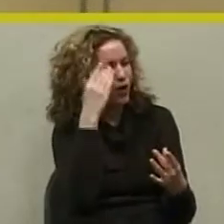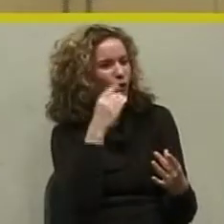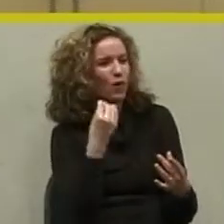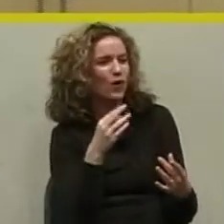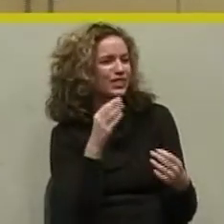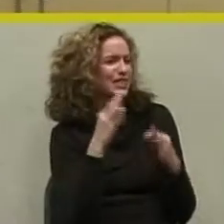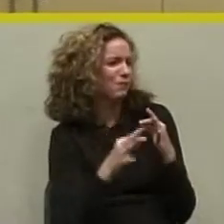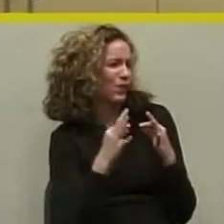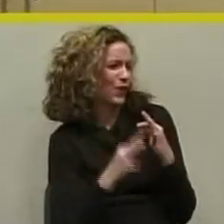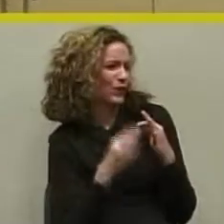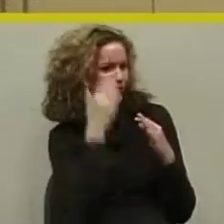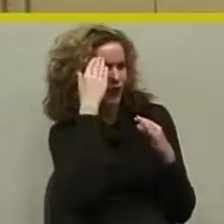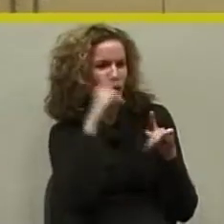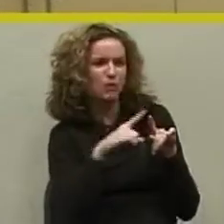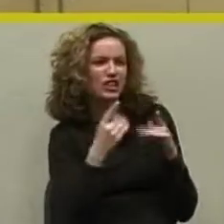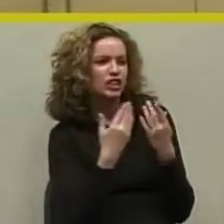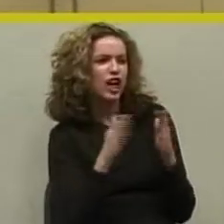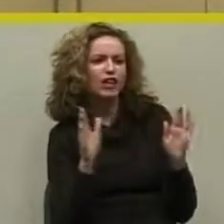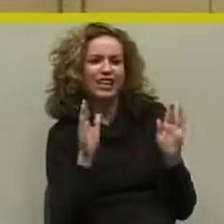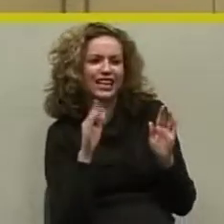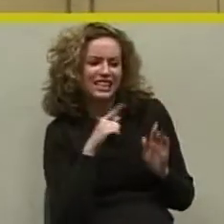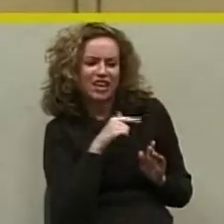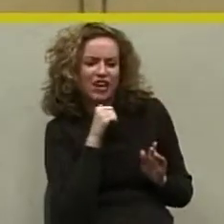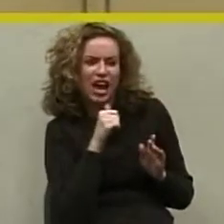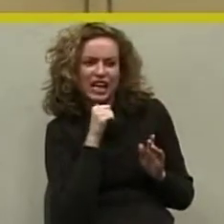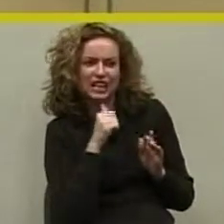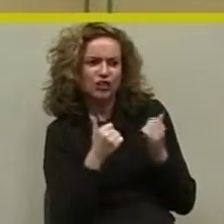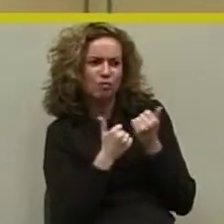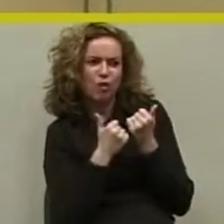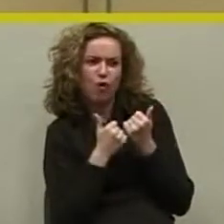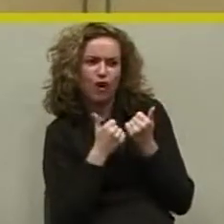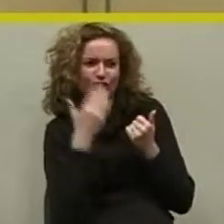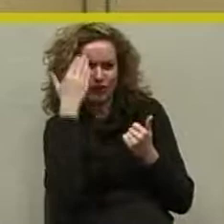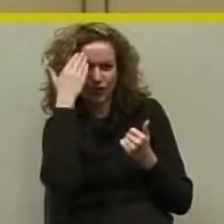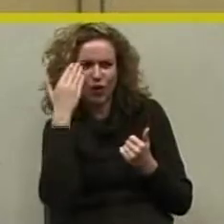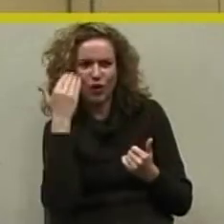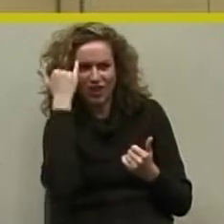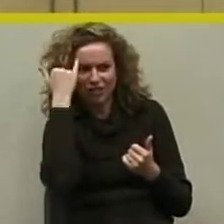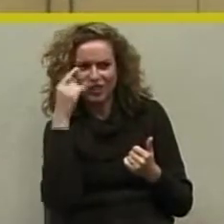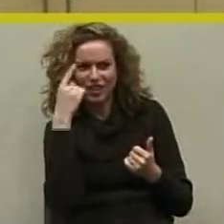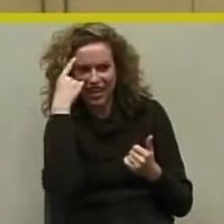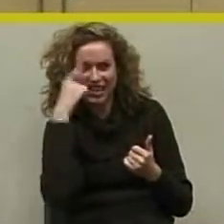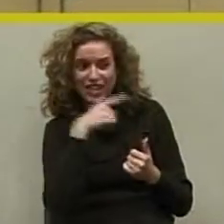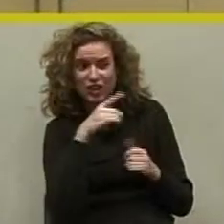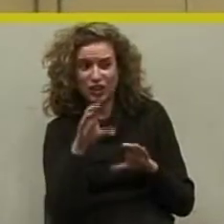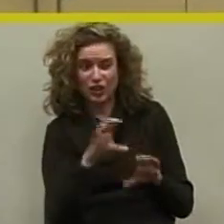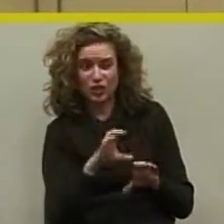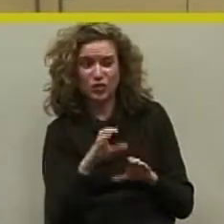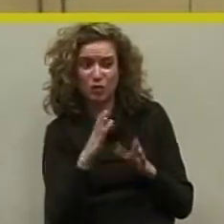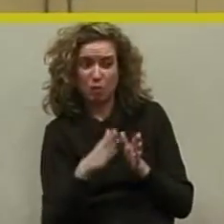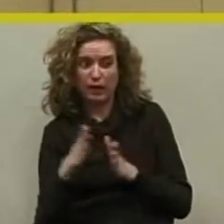generally, you're not going to get much empathy or support on anybody's part if you think that you're going to have the bus driver do the intervention plan.